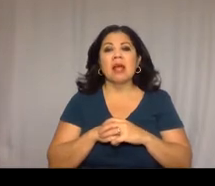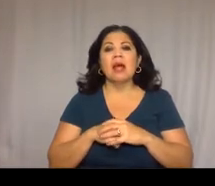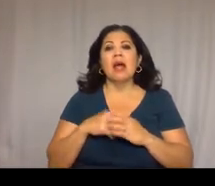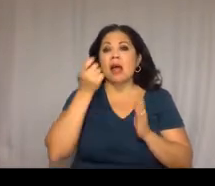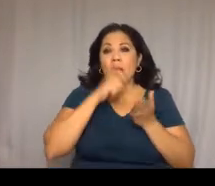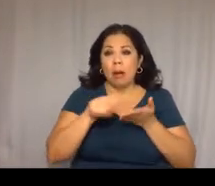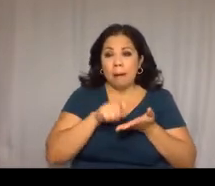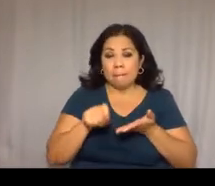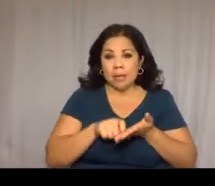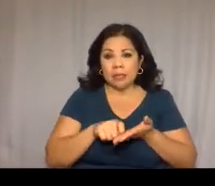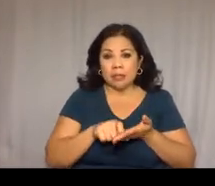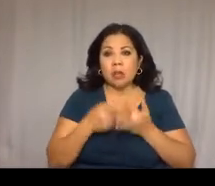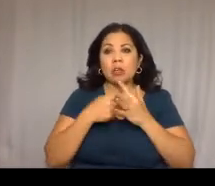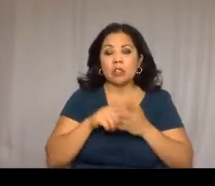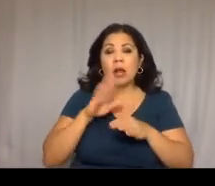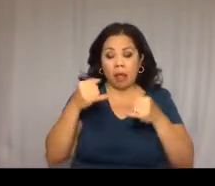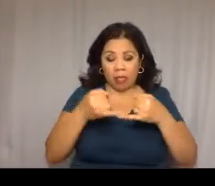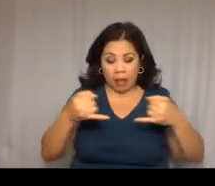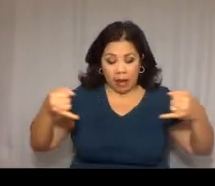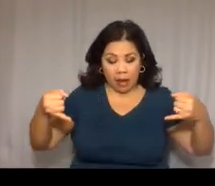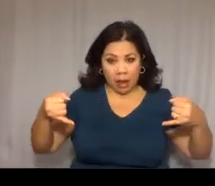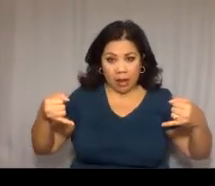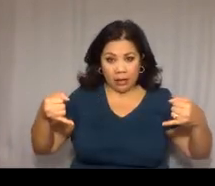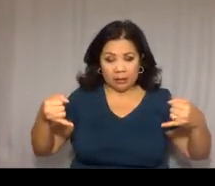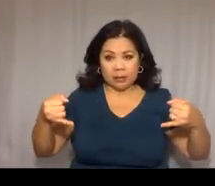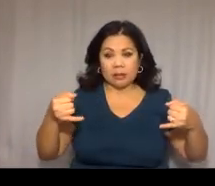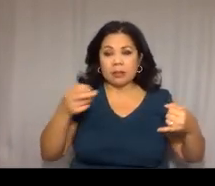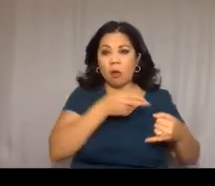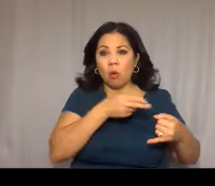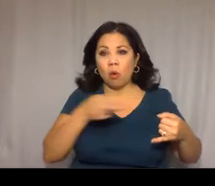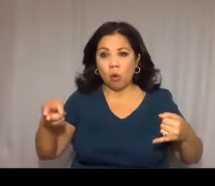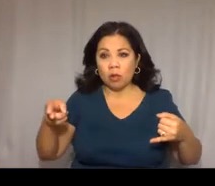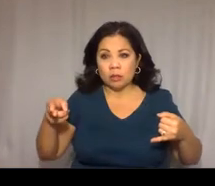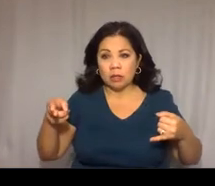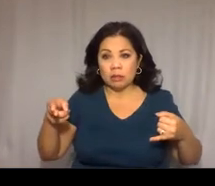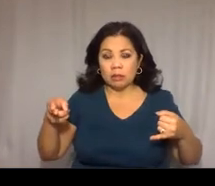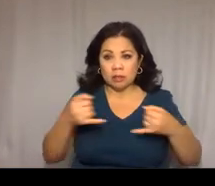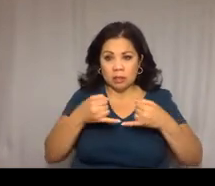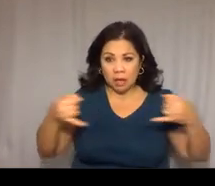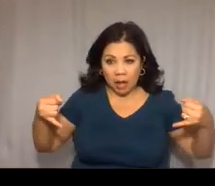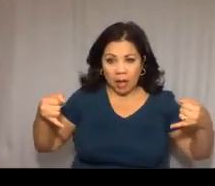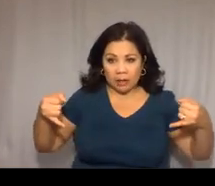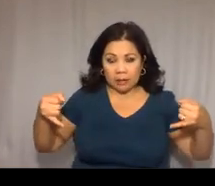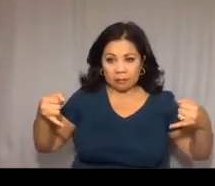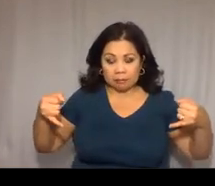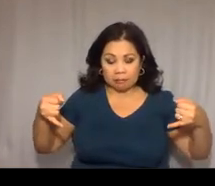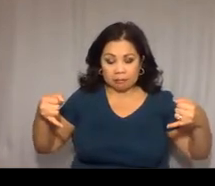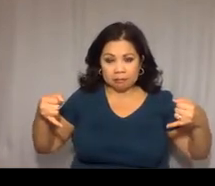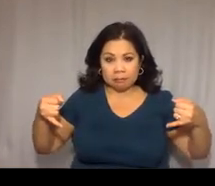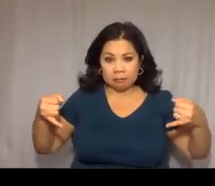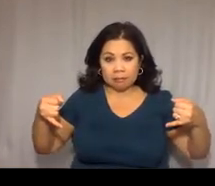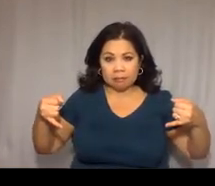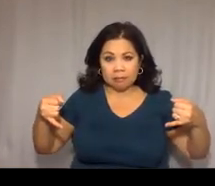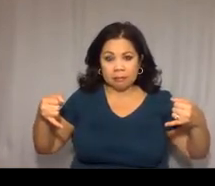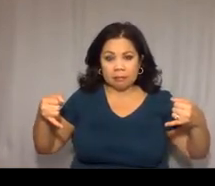going to start on the line. This is the horizontal line on your paper. You're going to basically make